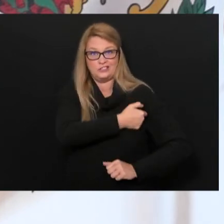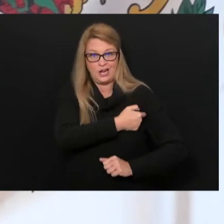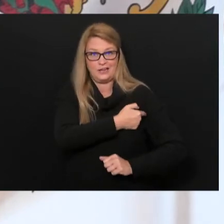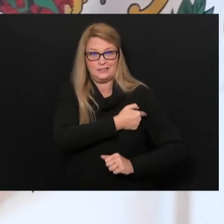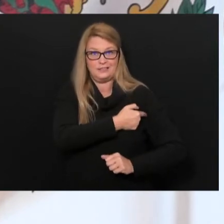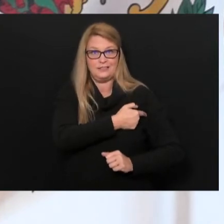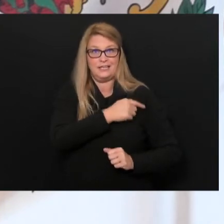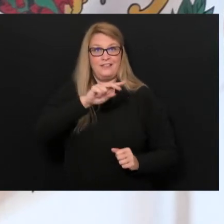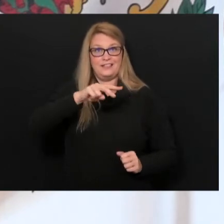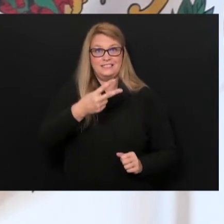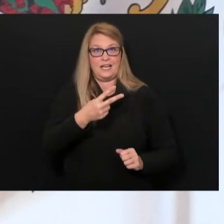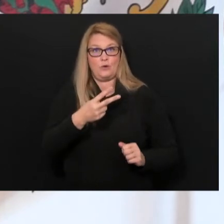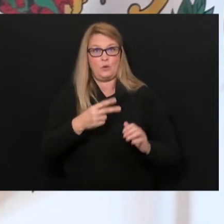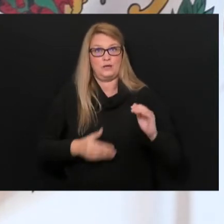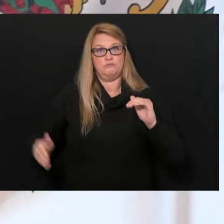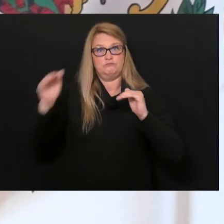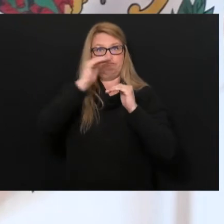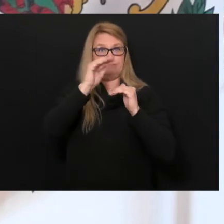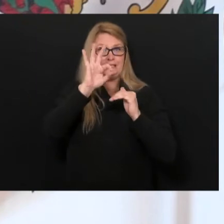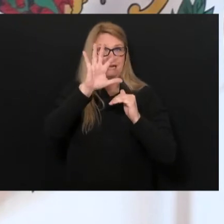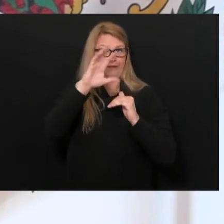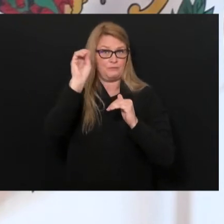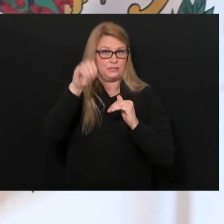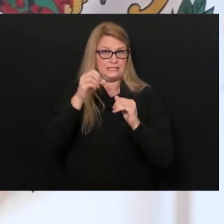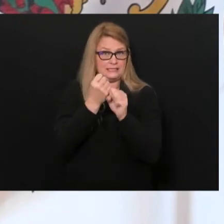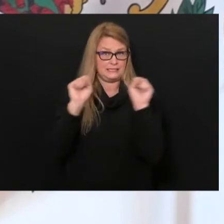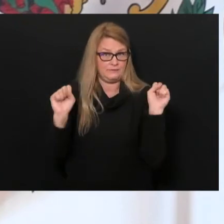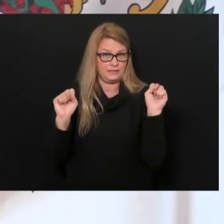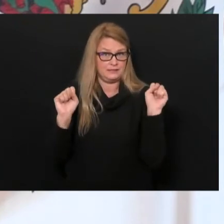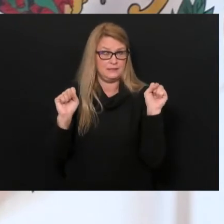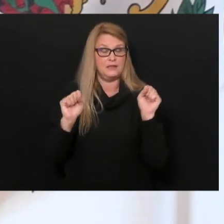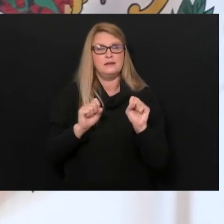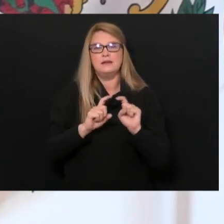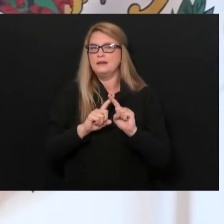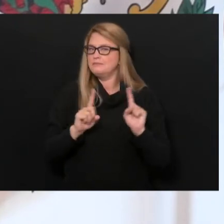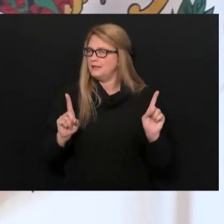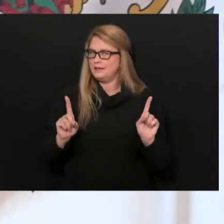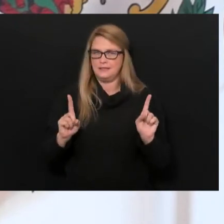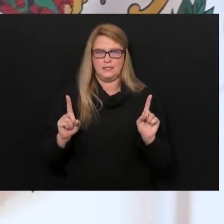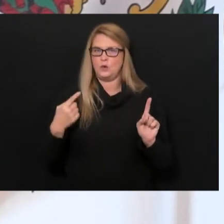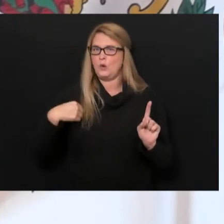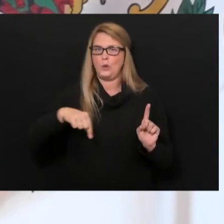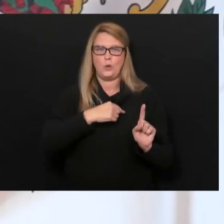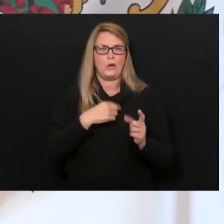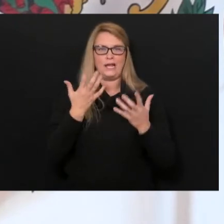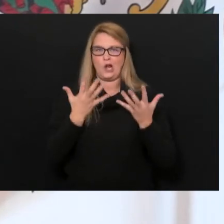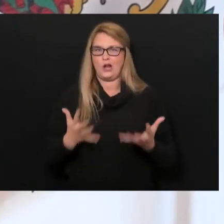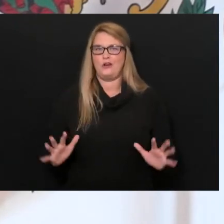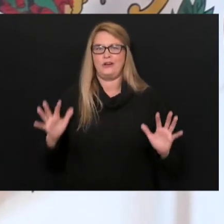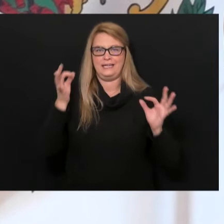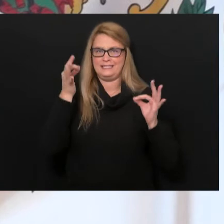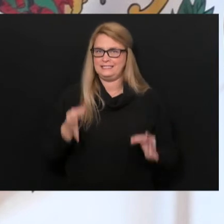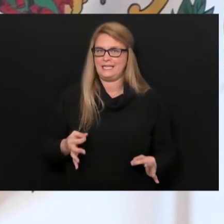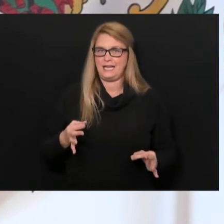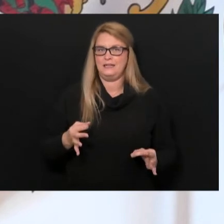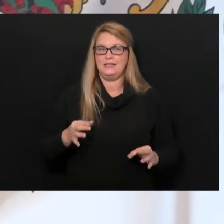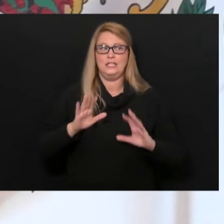you up to 95%. But what we did is we said it's horrendously important to get our kids in